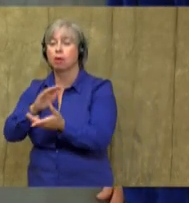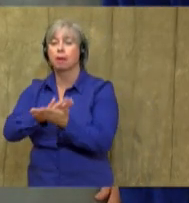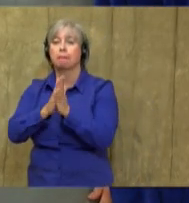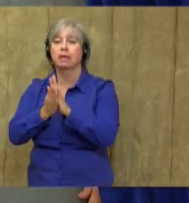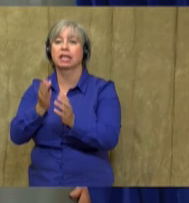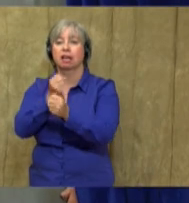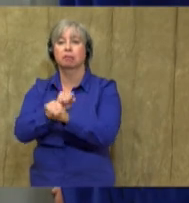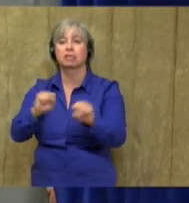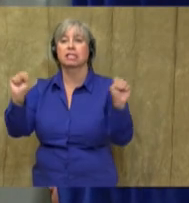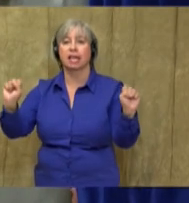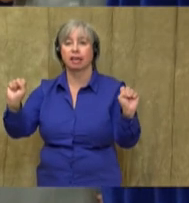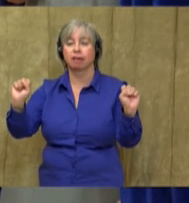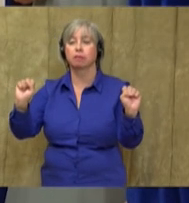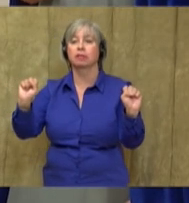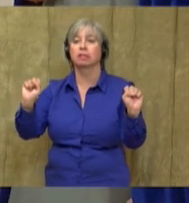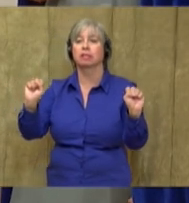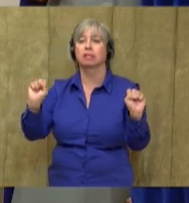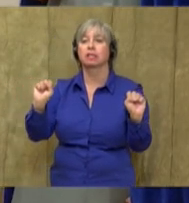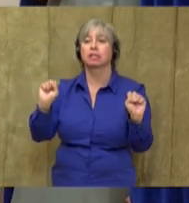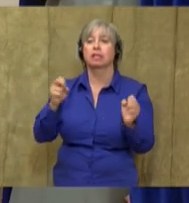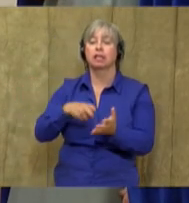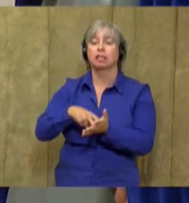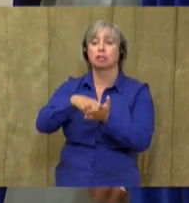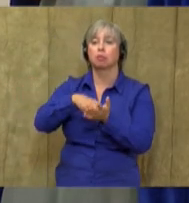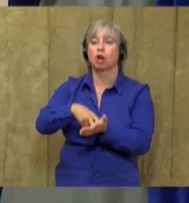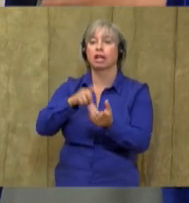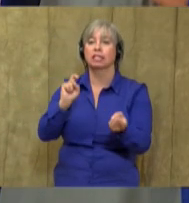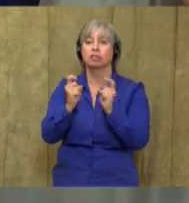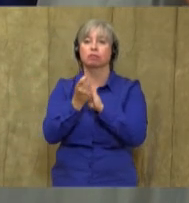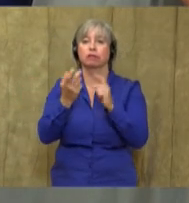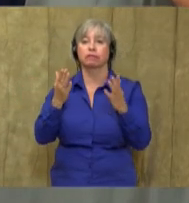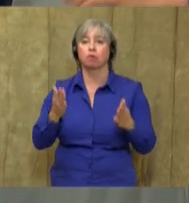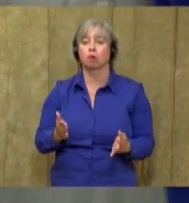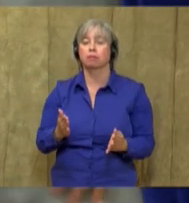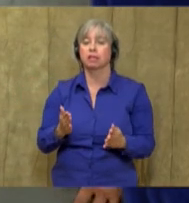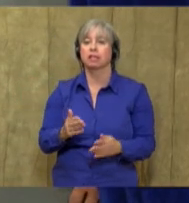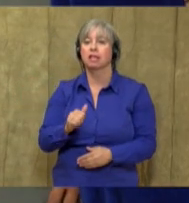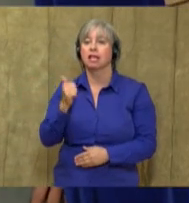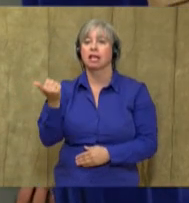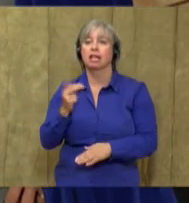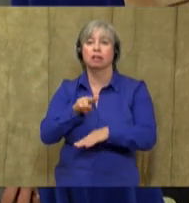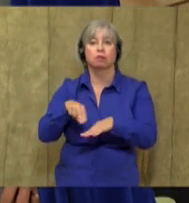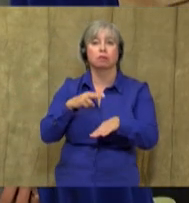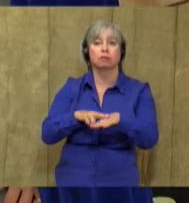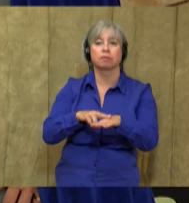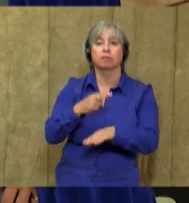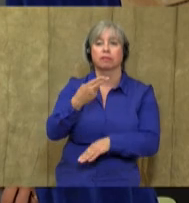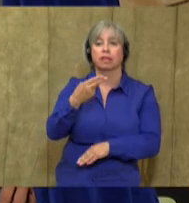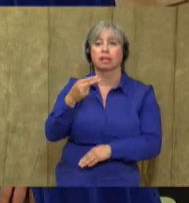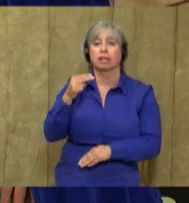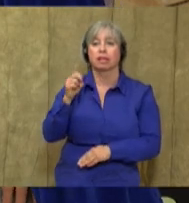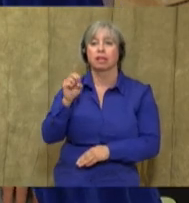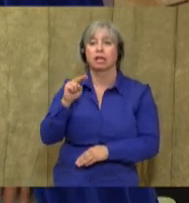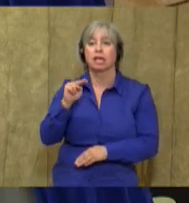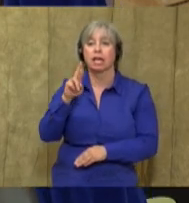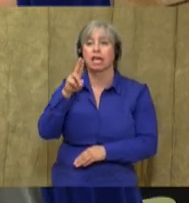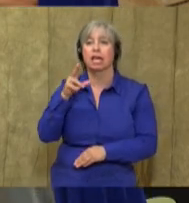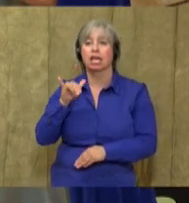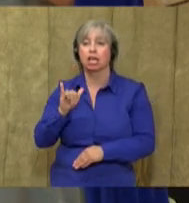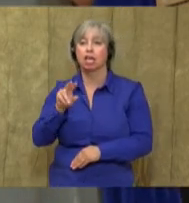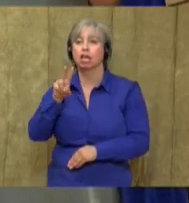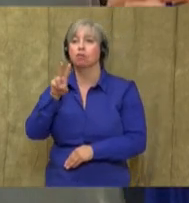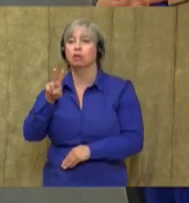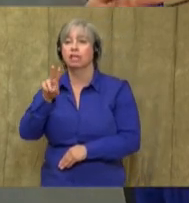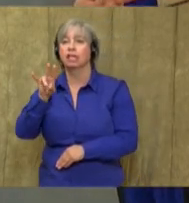another Protestant reformist. Another unusual one is a man named Henry VIII. Now, Henry VIII was a king. He was